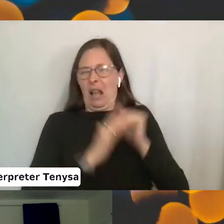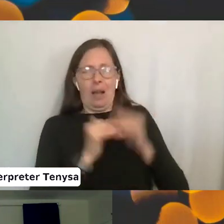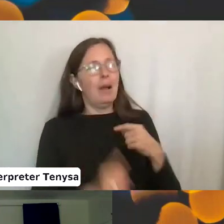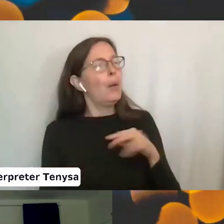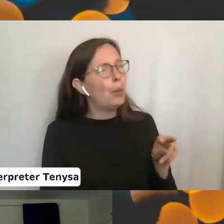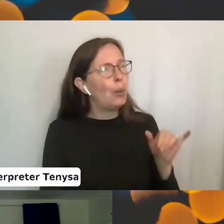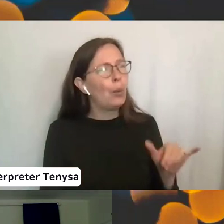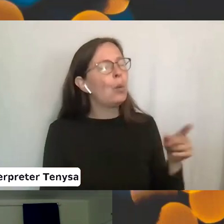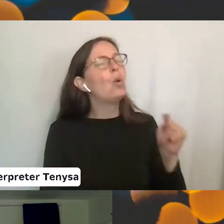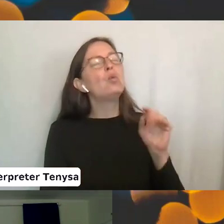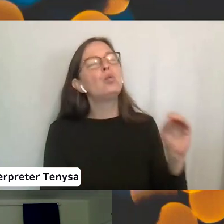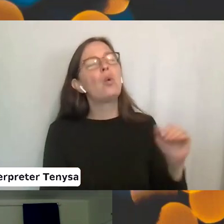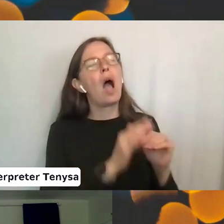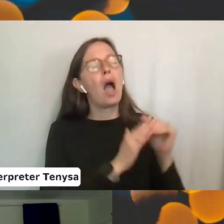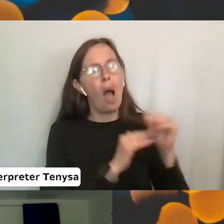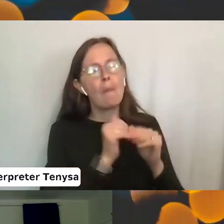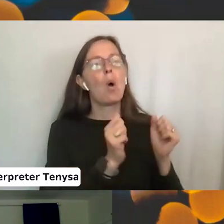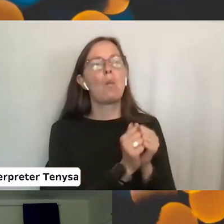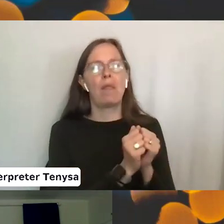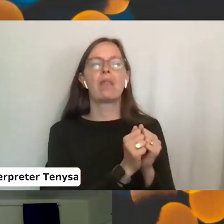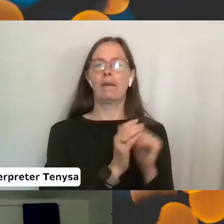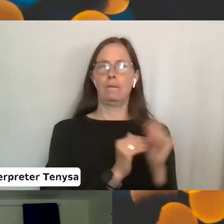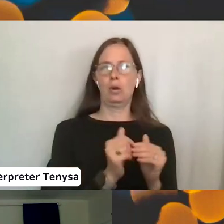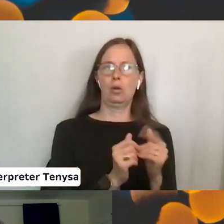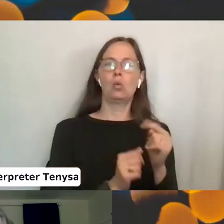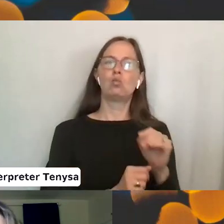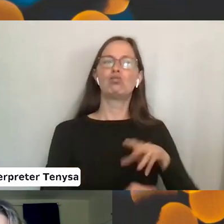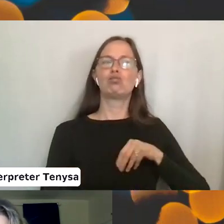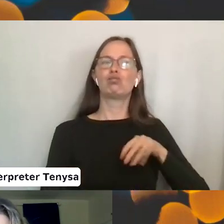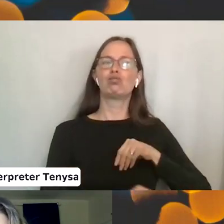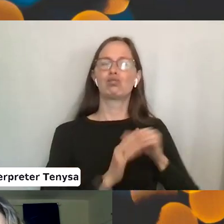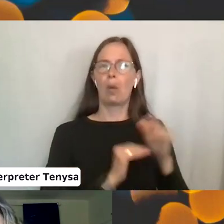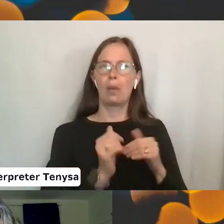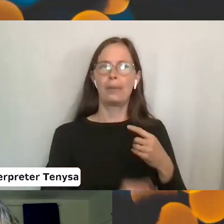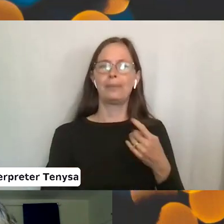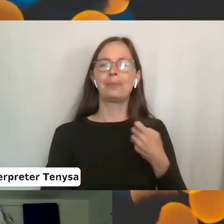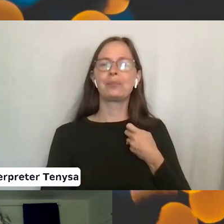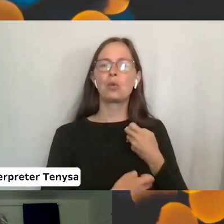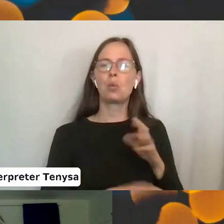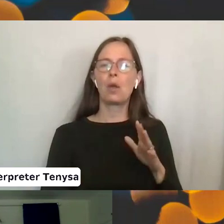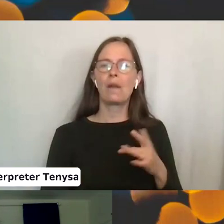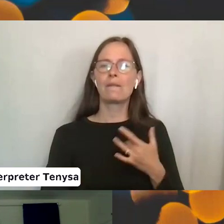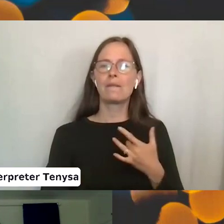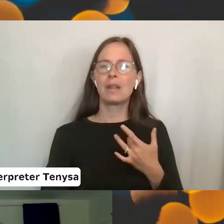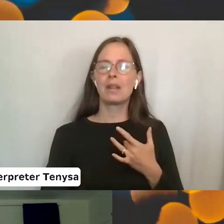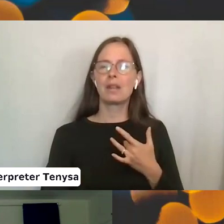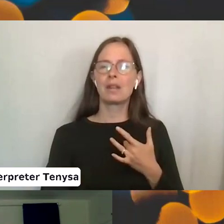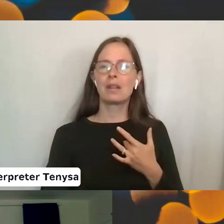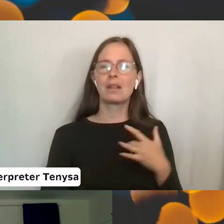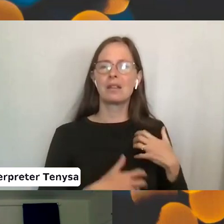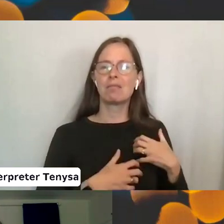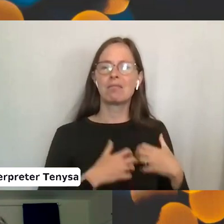too comfortable with comfort. They don't want to feel, oh, it's so uncomfortable learning new